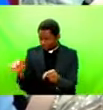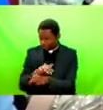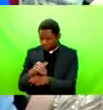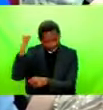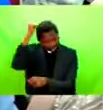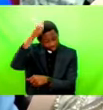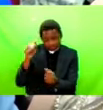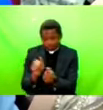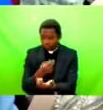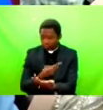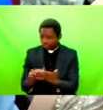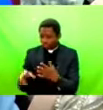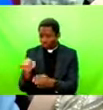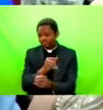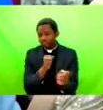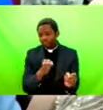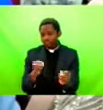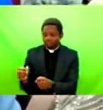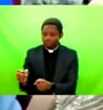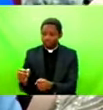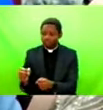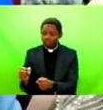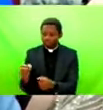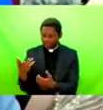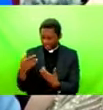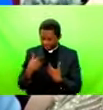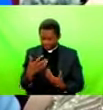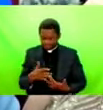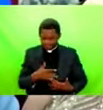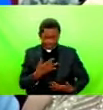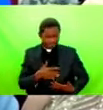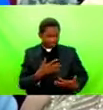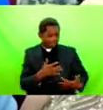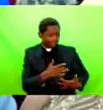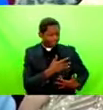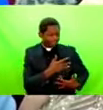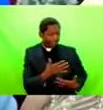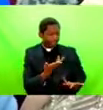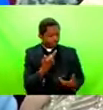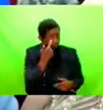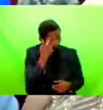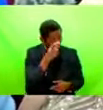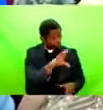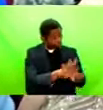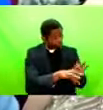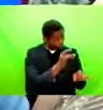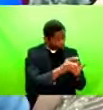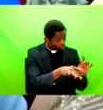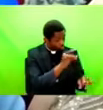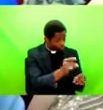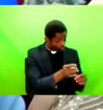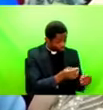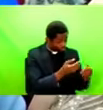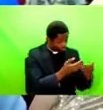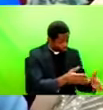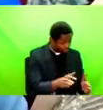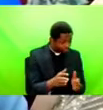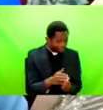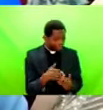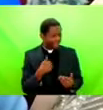power, a man who is compassionate about perishing souls and has a strong